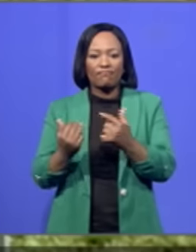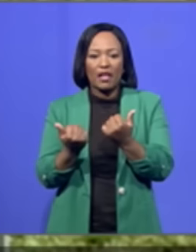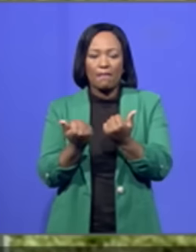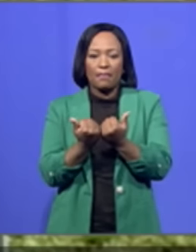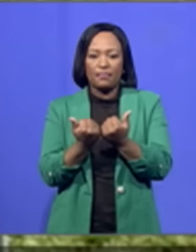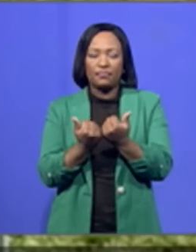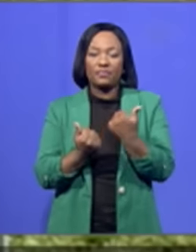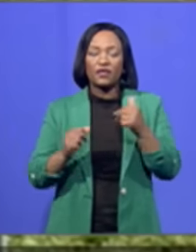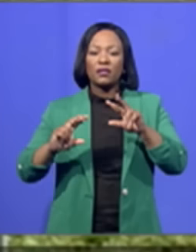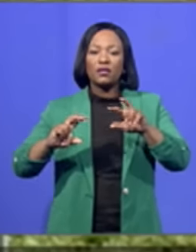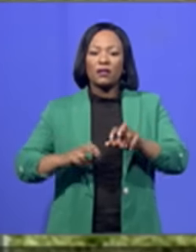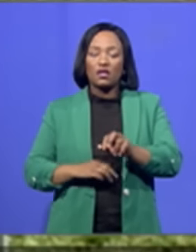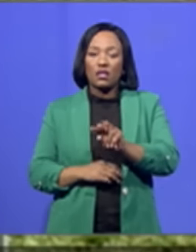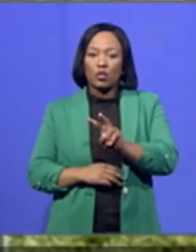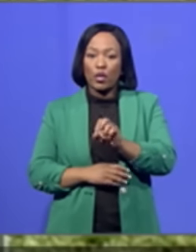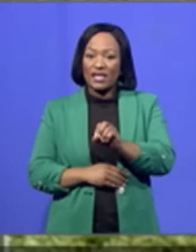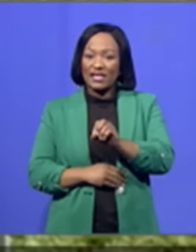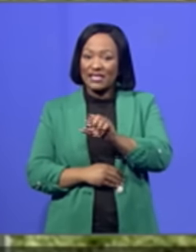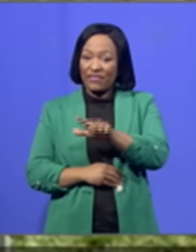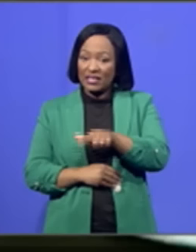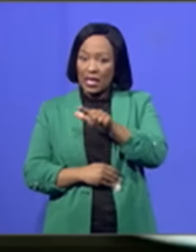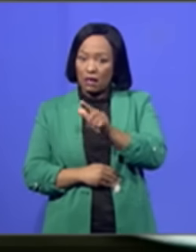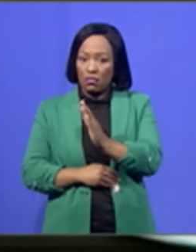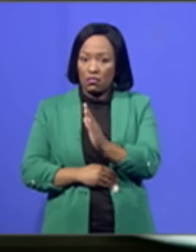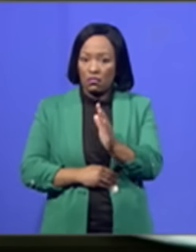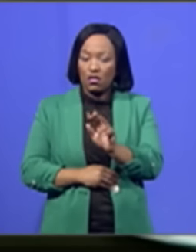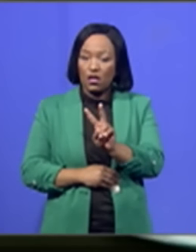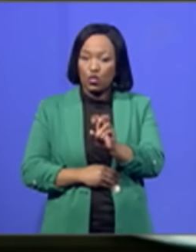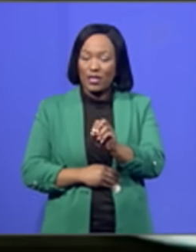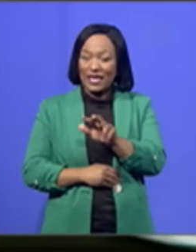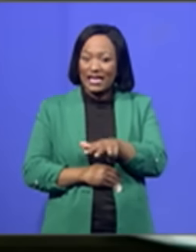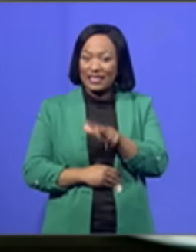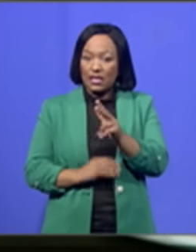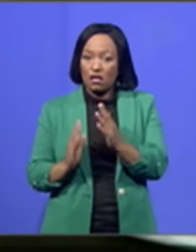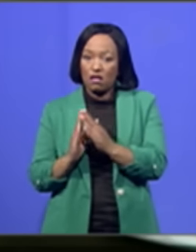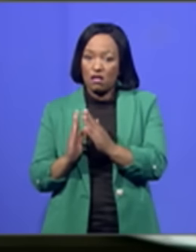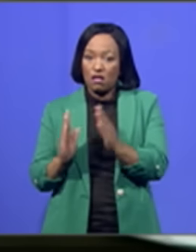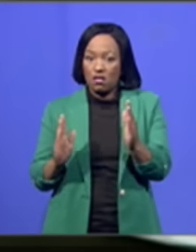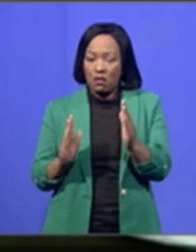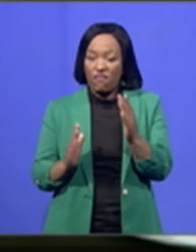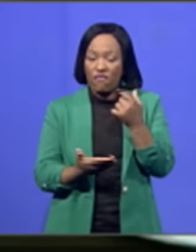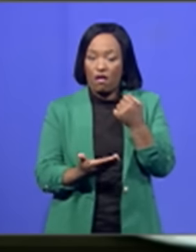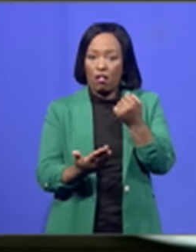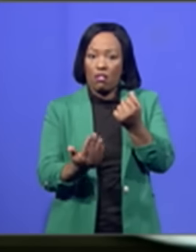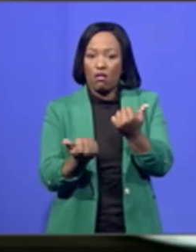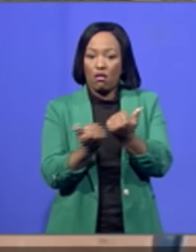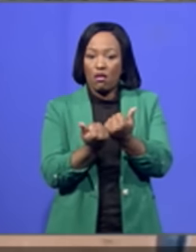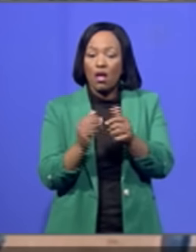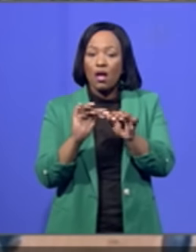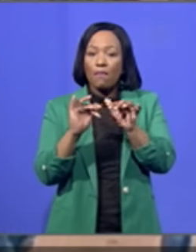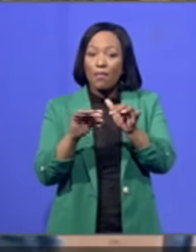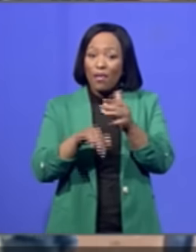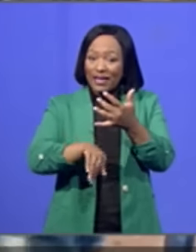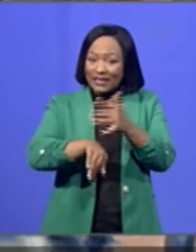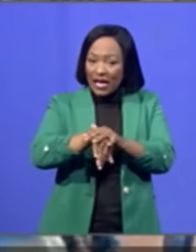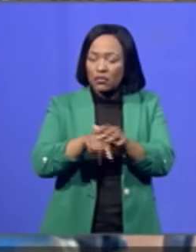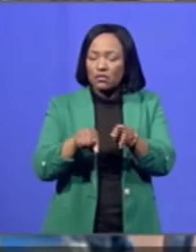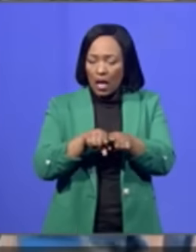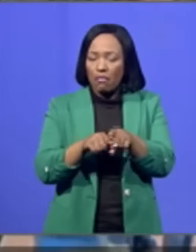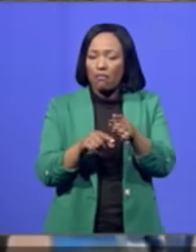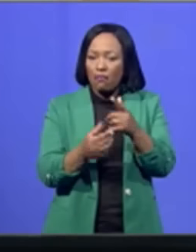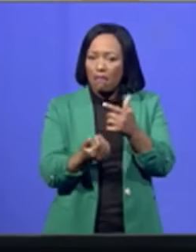wa 2017-2018 yeo e tšweleditšego taolompe le tšhomišompe ya mašeleng. Le bahu ga saka ba šala ka ge le moithuti